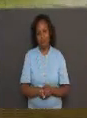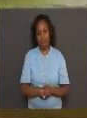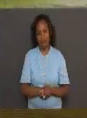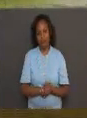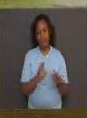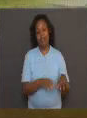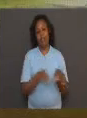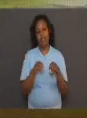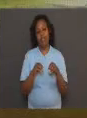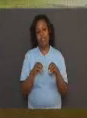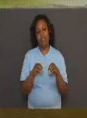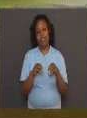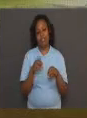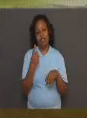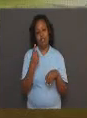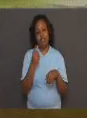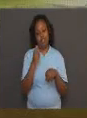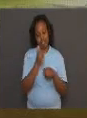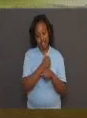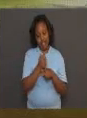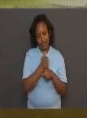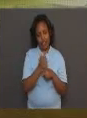Students, let us try an activity.